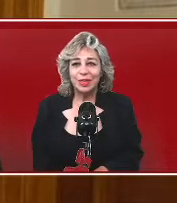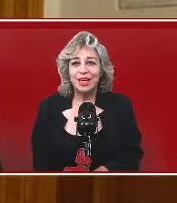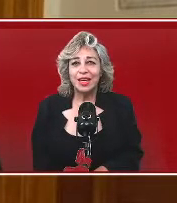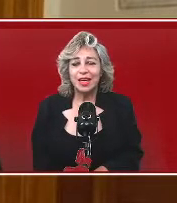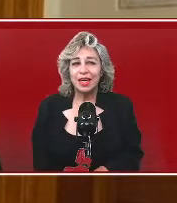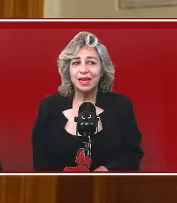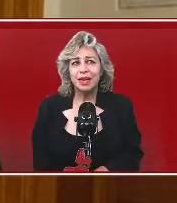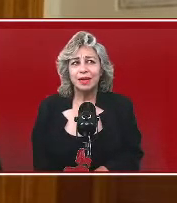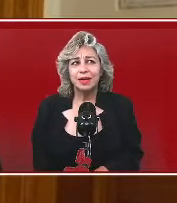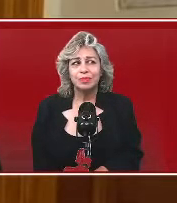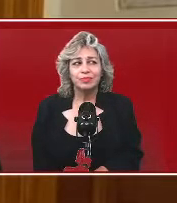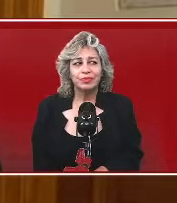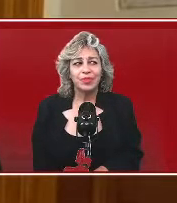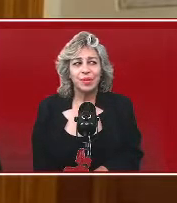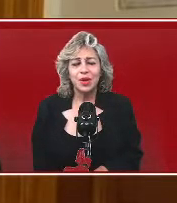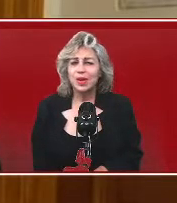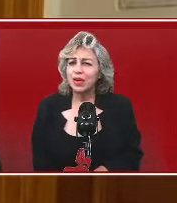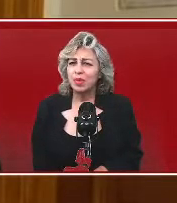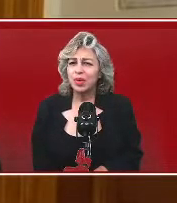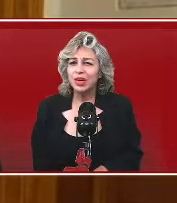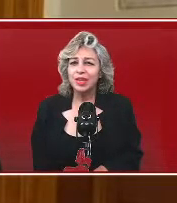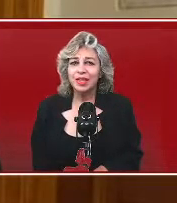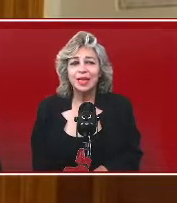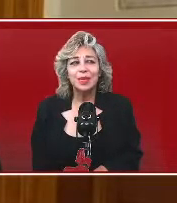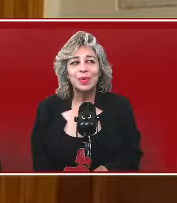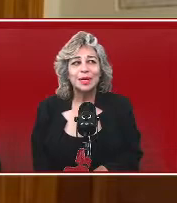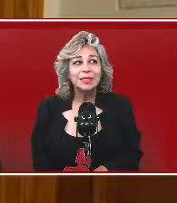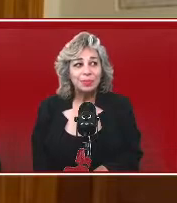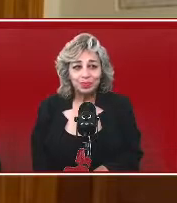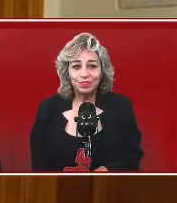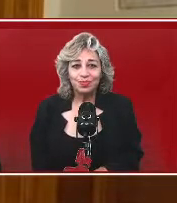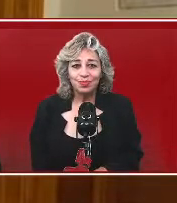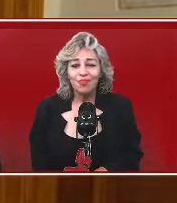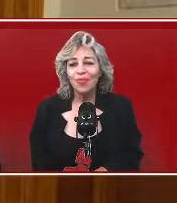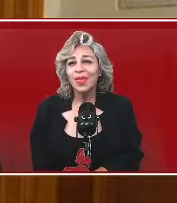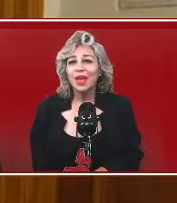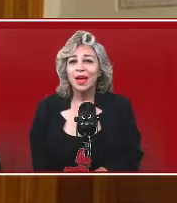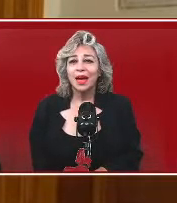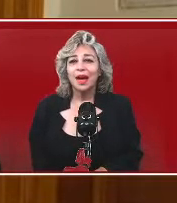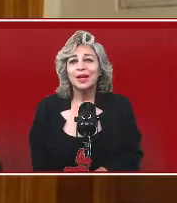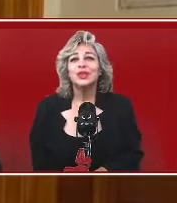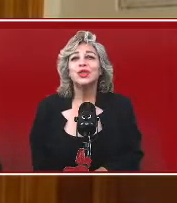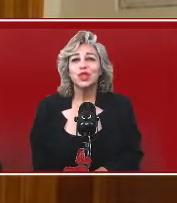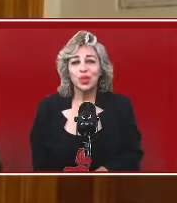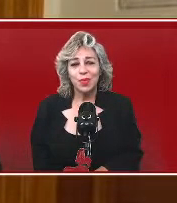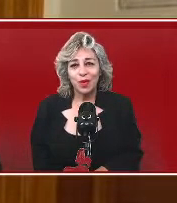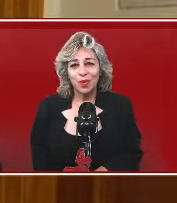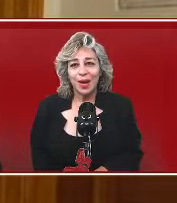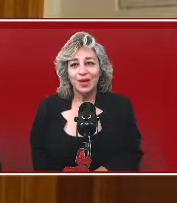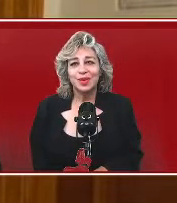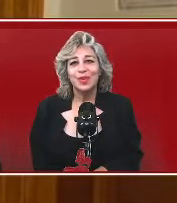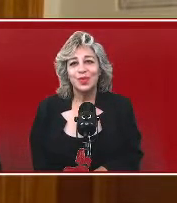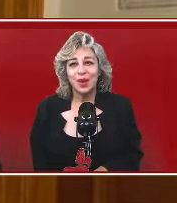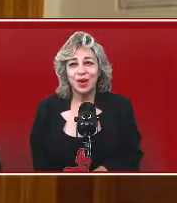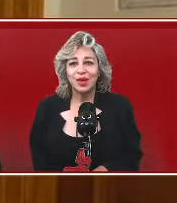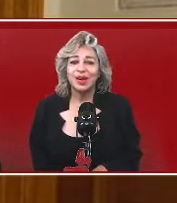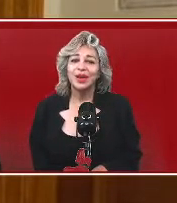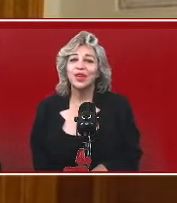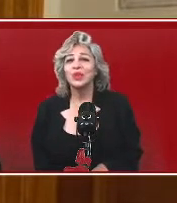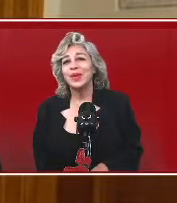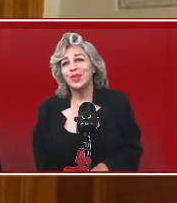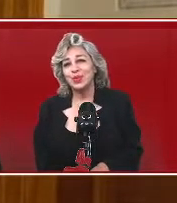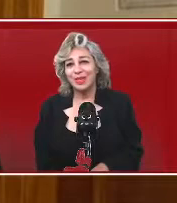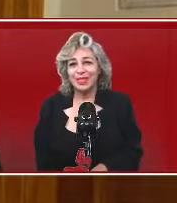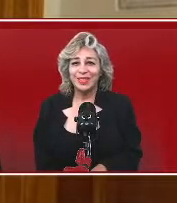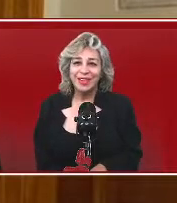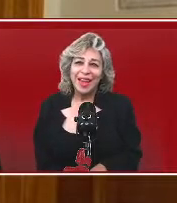Mexico City in February and March, I think it was, to show me around and where a